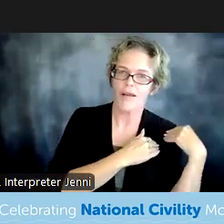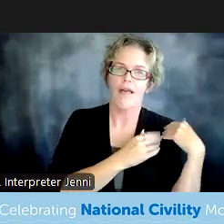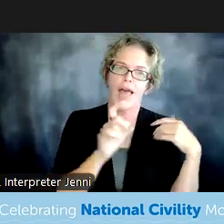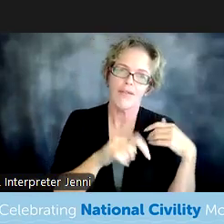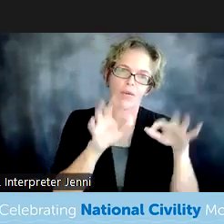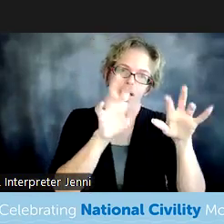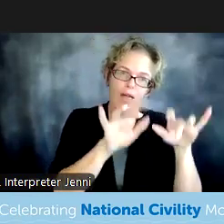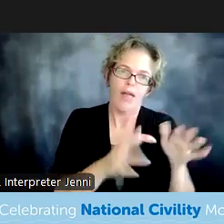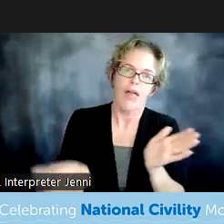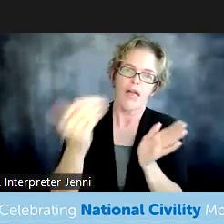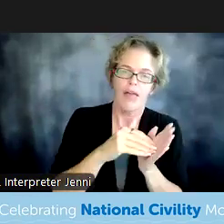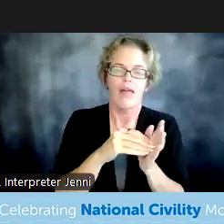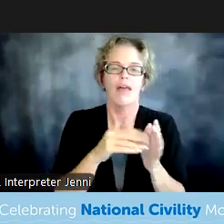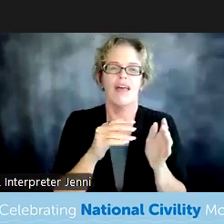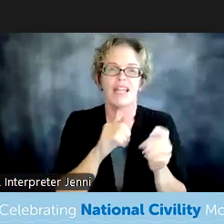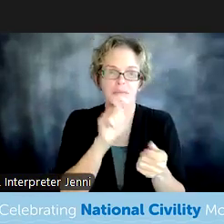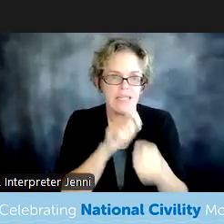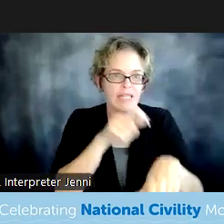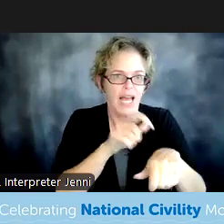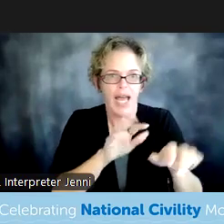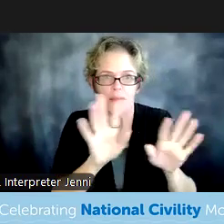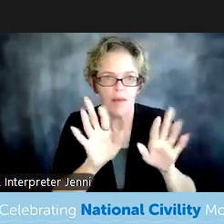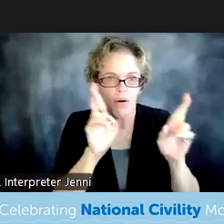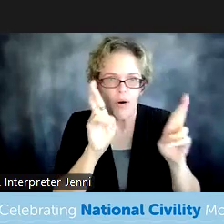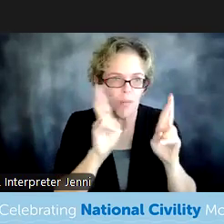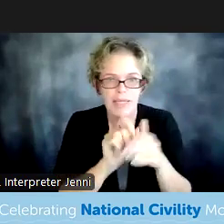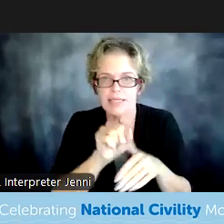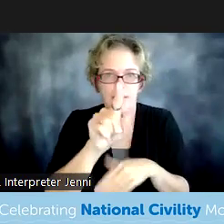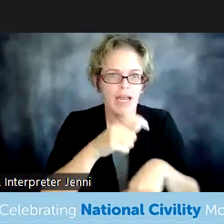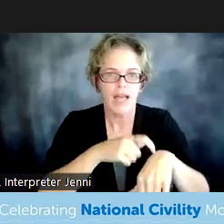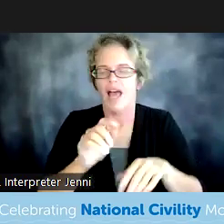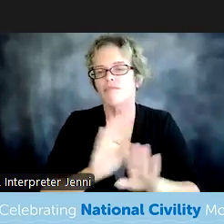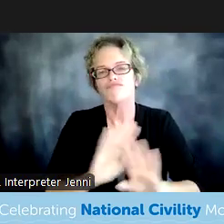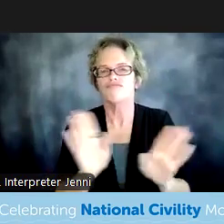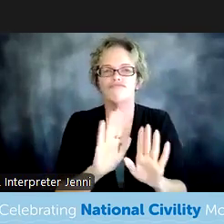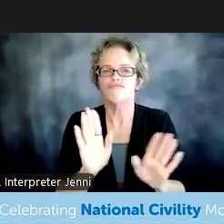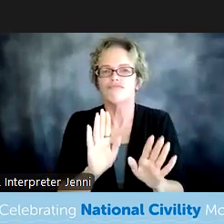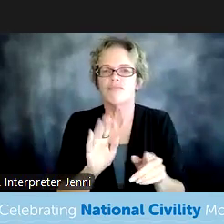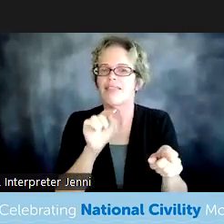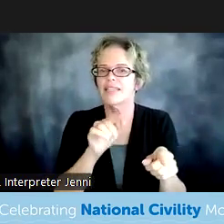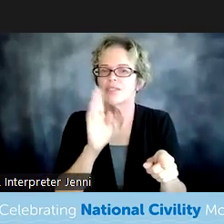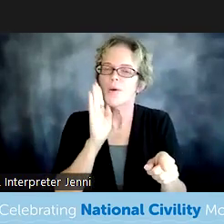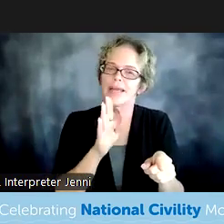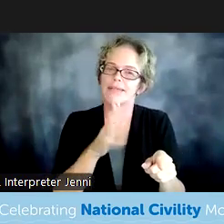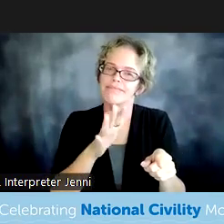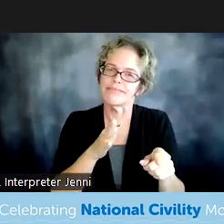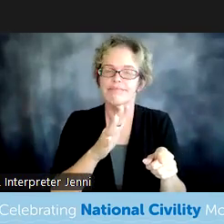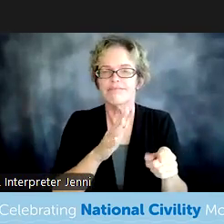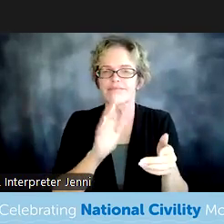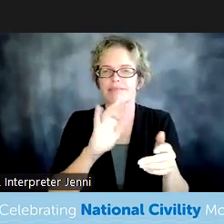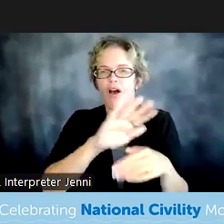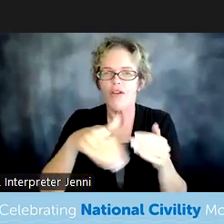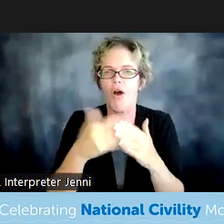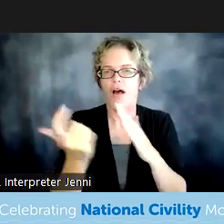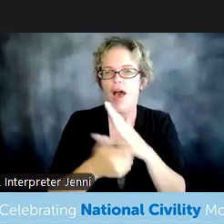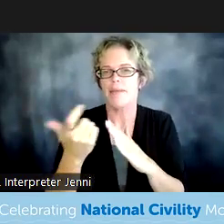to, log on at a certain time and hoping they submit their application correctly. This would be basically kind of an all automated